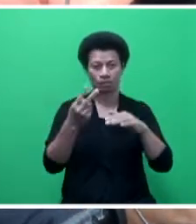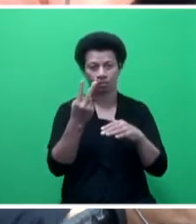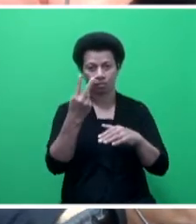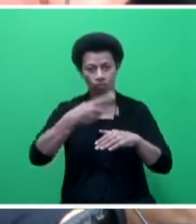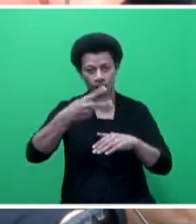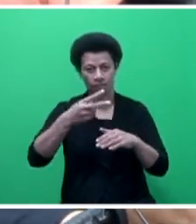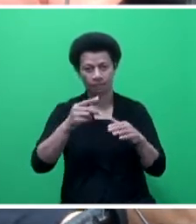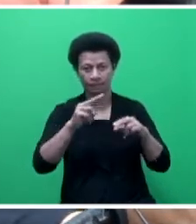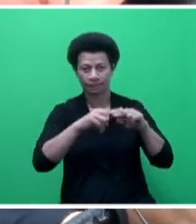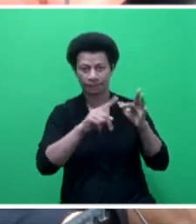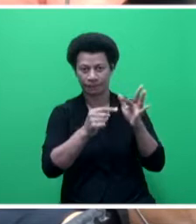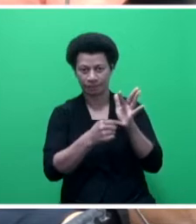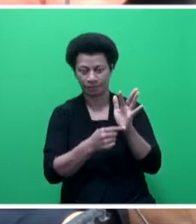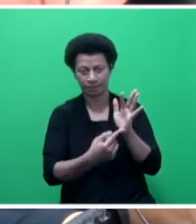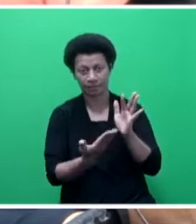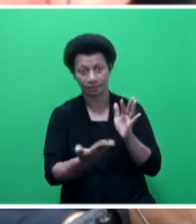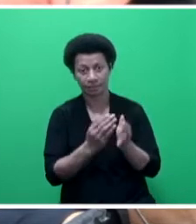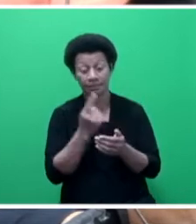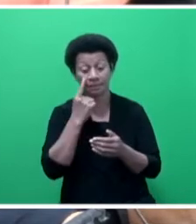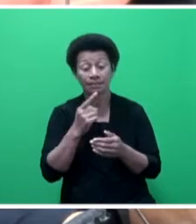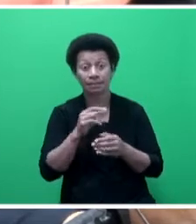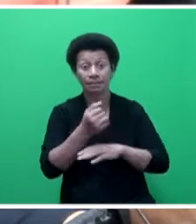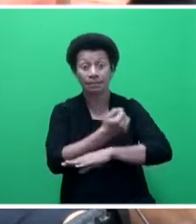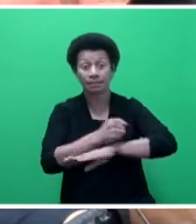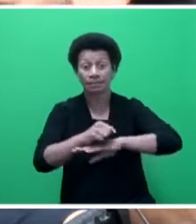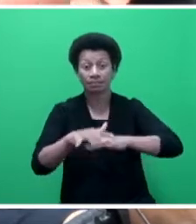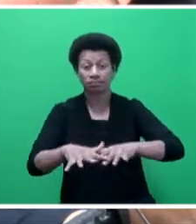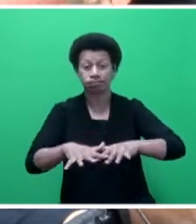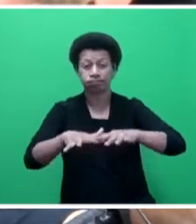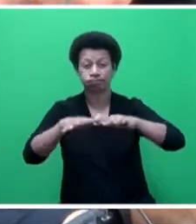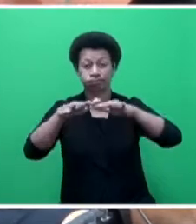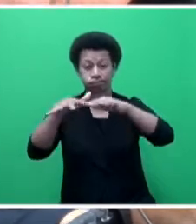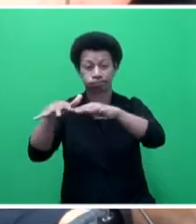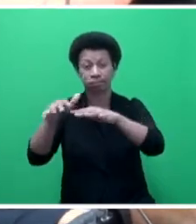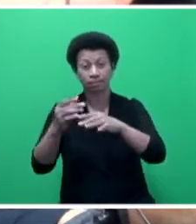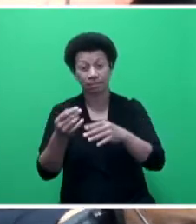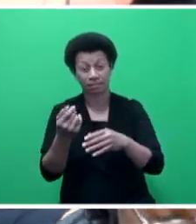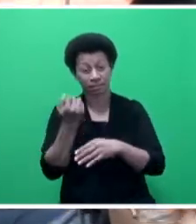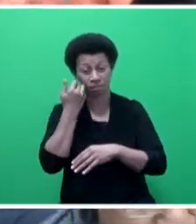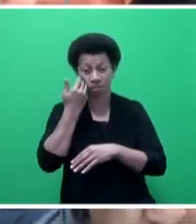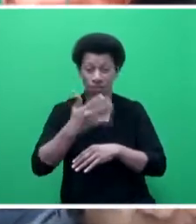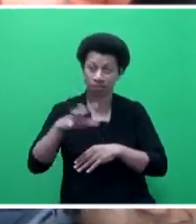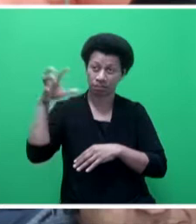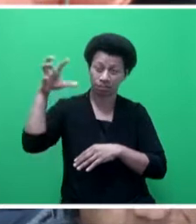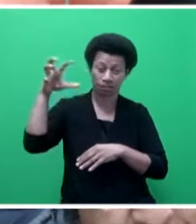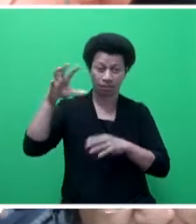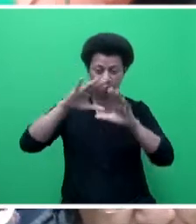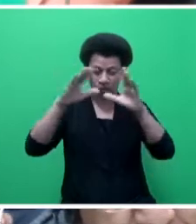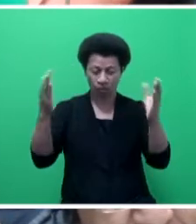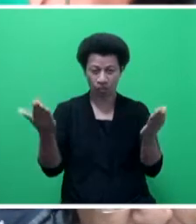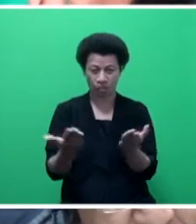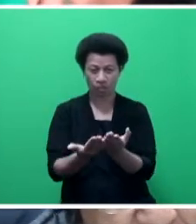degrees will mean unprecedented sea level rise and a rise in temperatures across the Pacific equatorial regions of the Earth of a